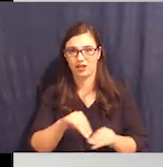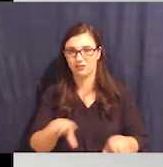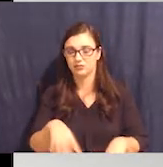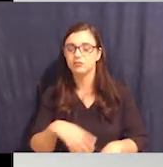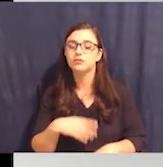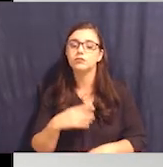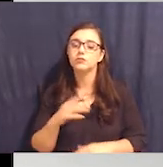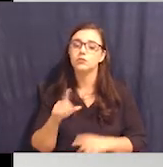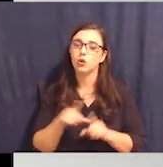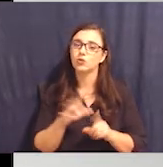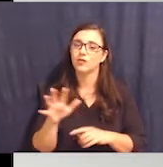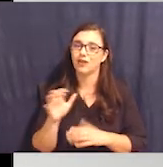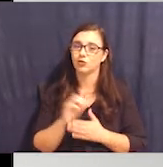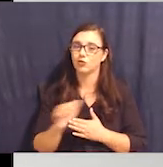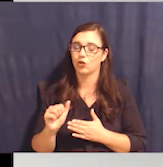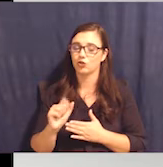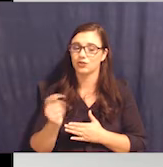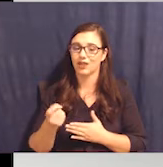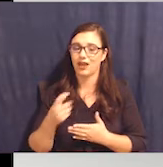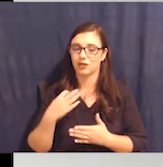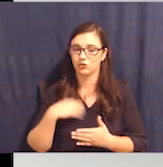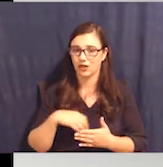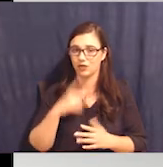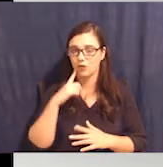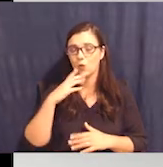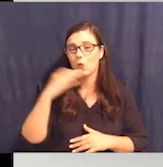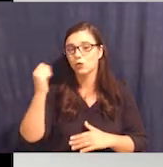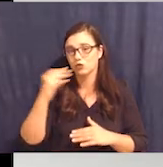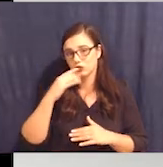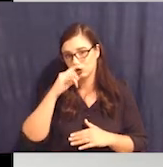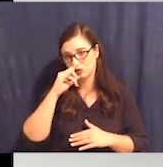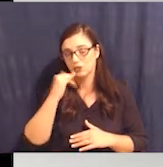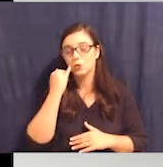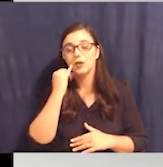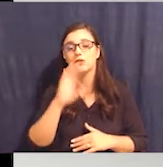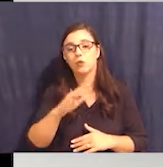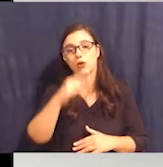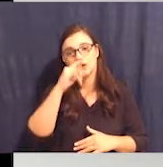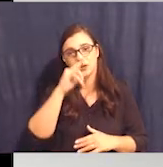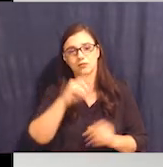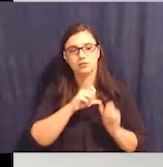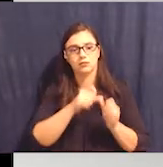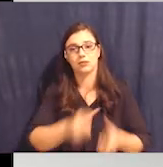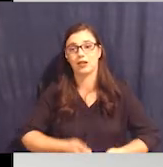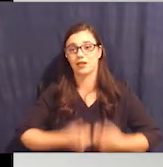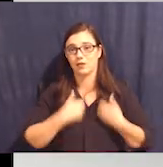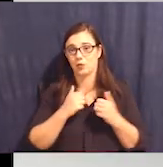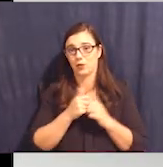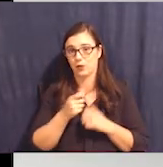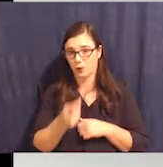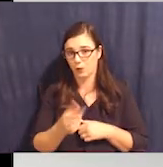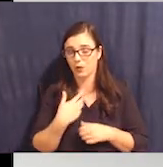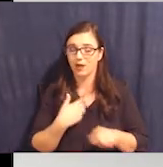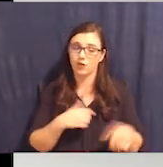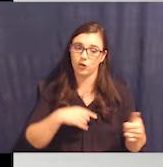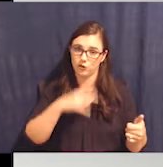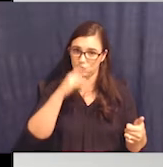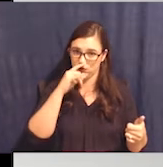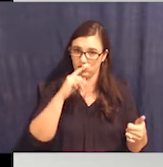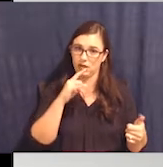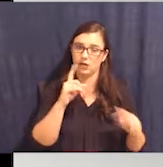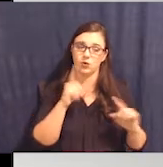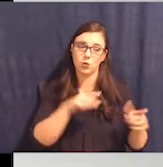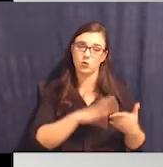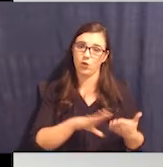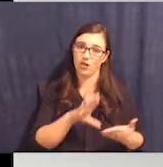up in July. You can also take a $500 tax credit for older children. So if your child continues to live with you, or if you have